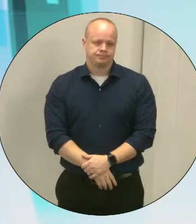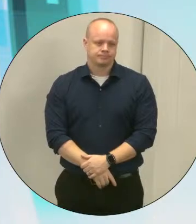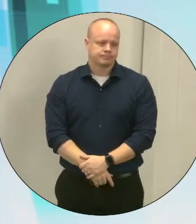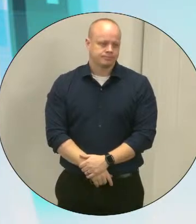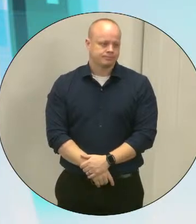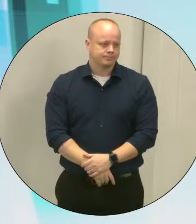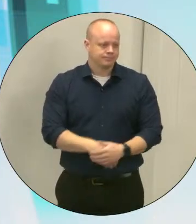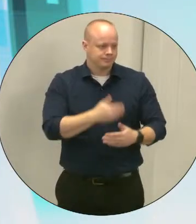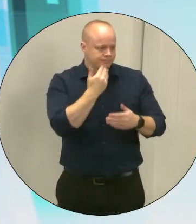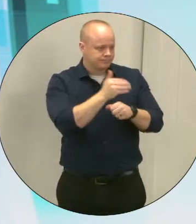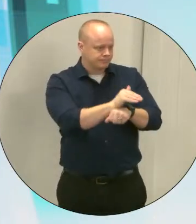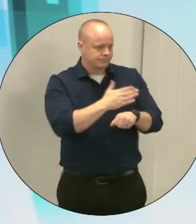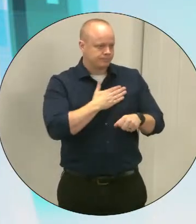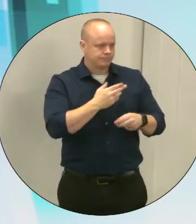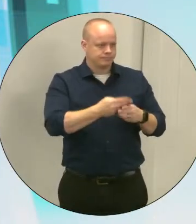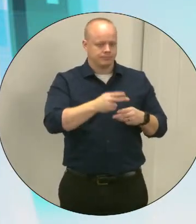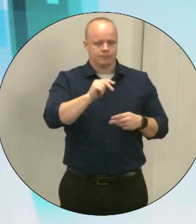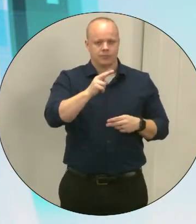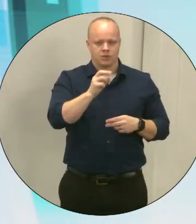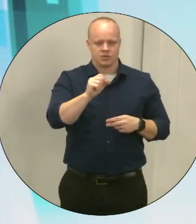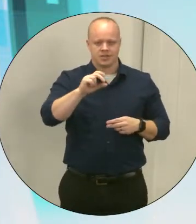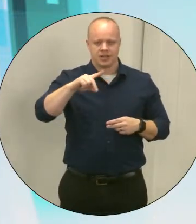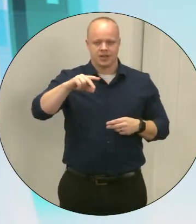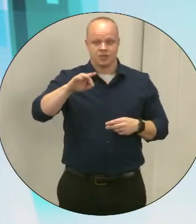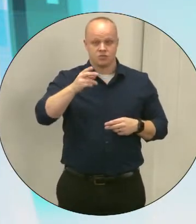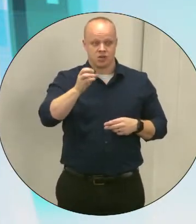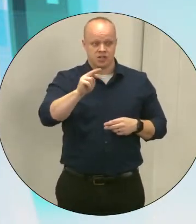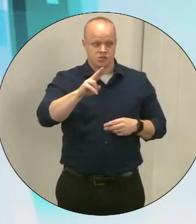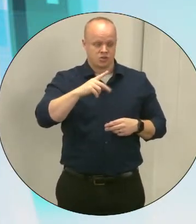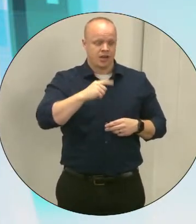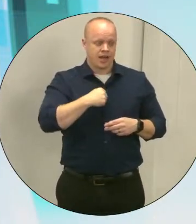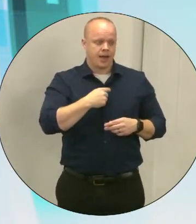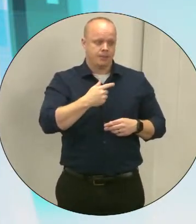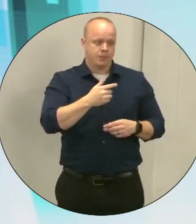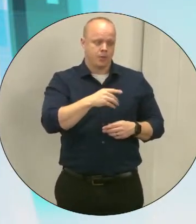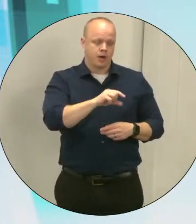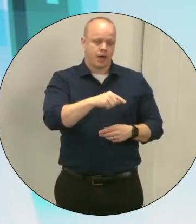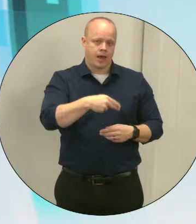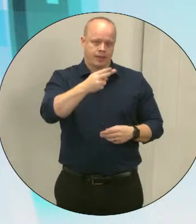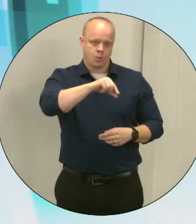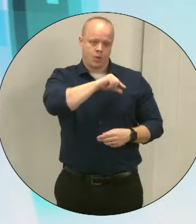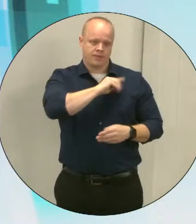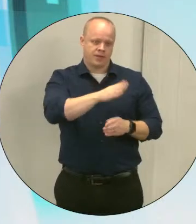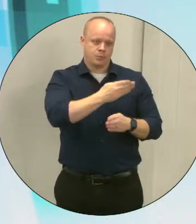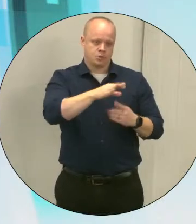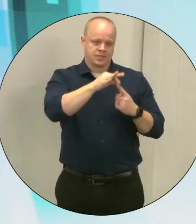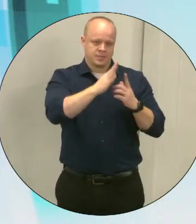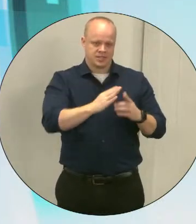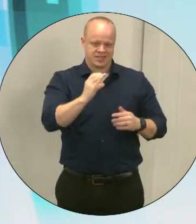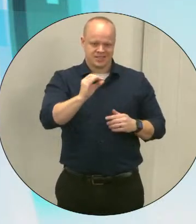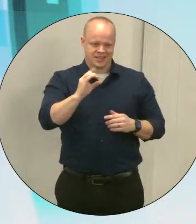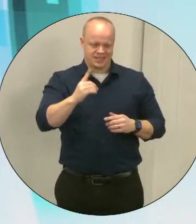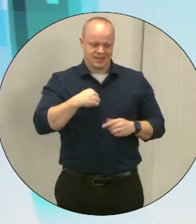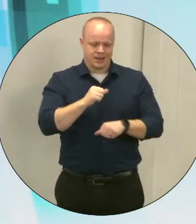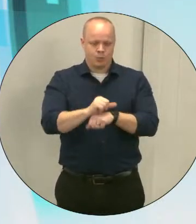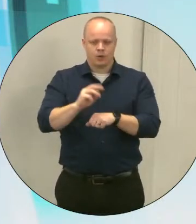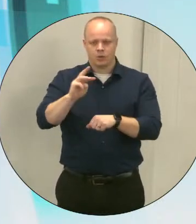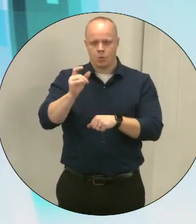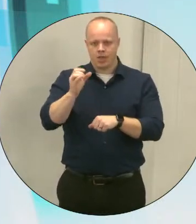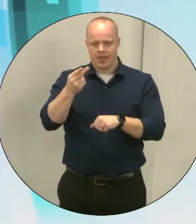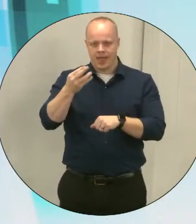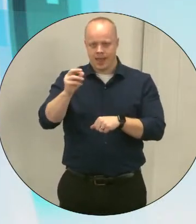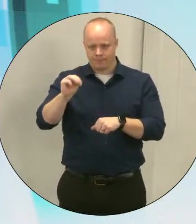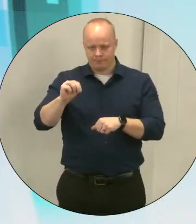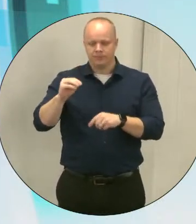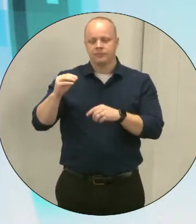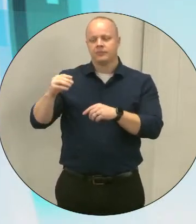Good evening. My name is Teresa Frazier, and I am a highly qualified music specialist for CCSD. I have worked at Elizabeth Wilhelm as the music teacher